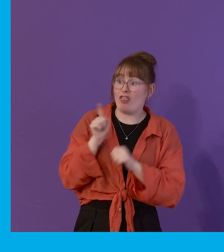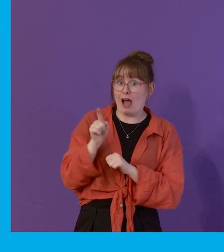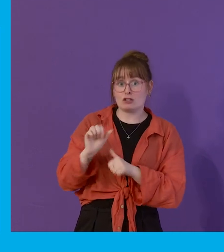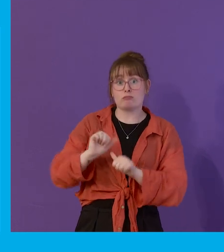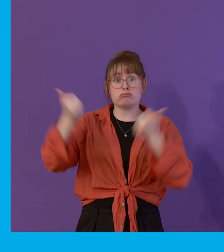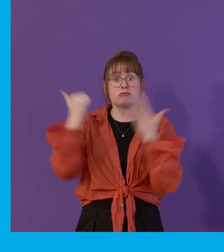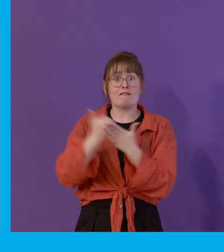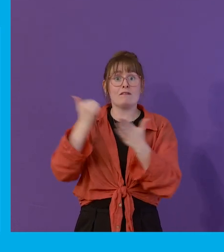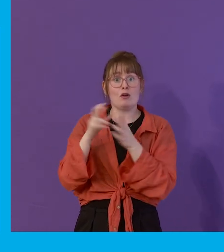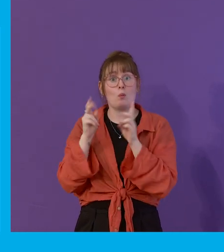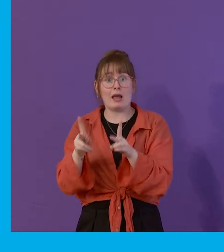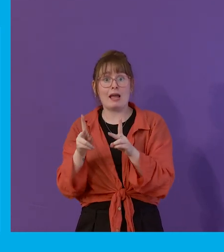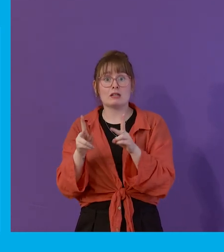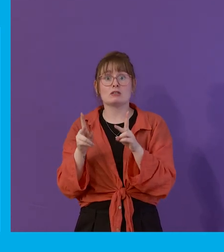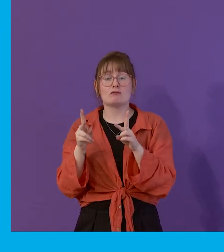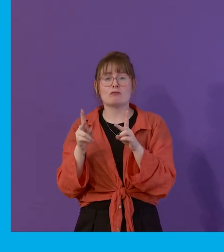helping accelerate